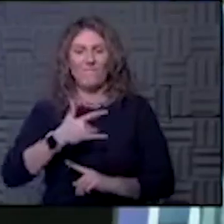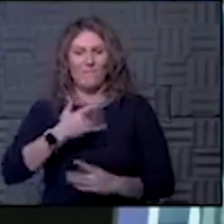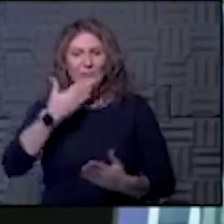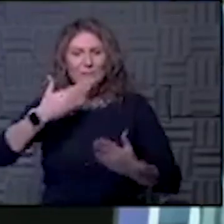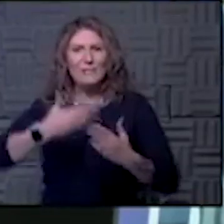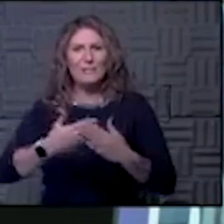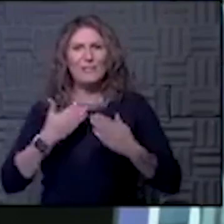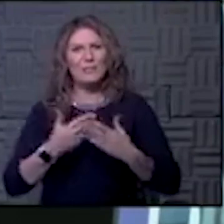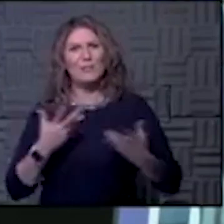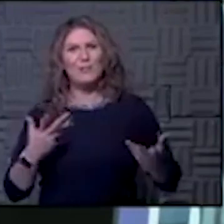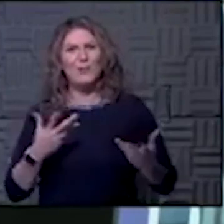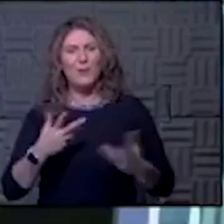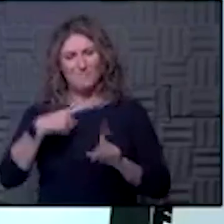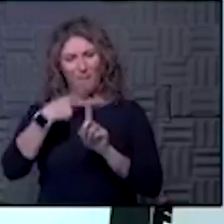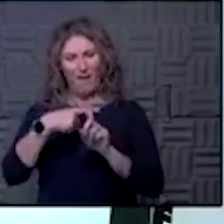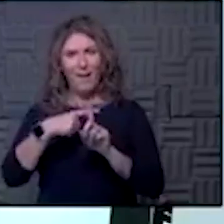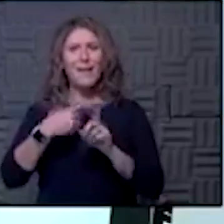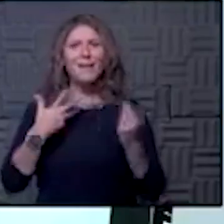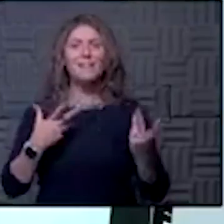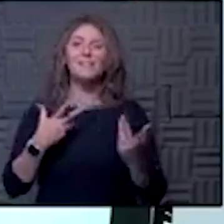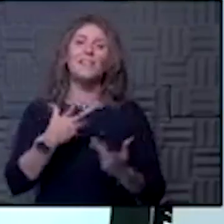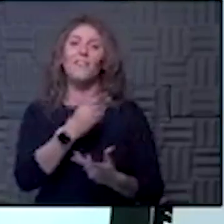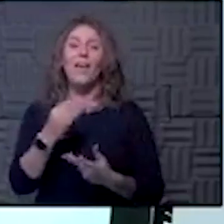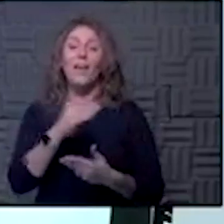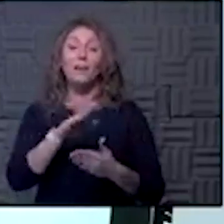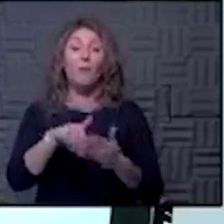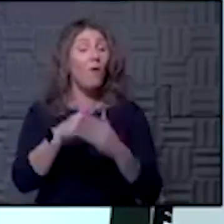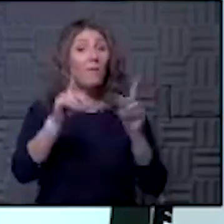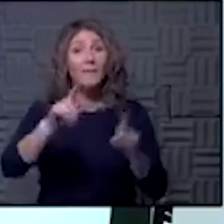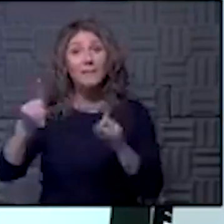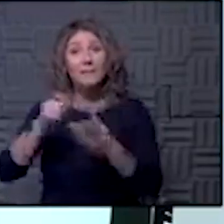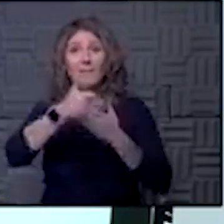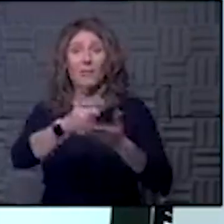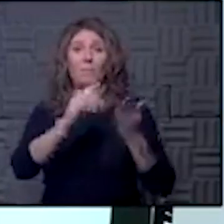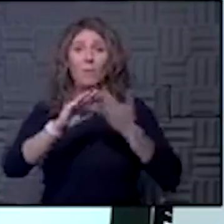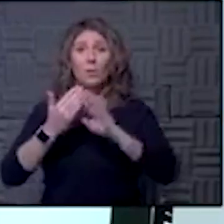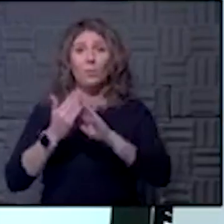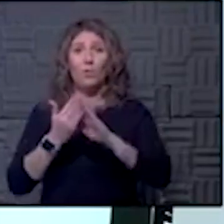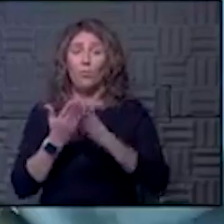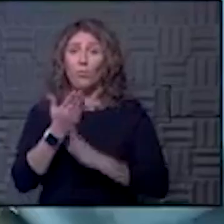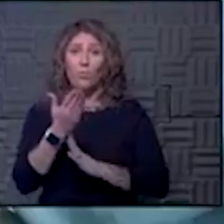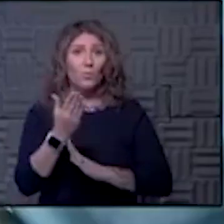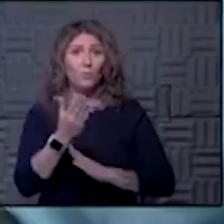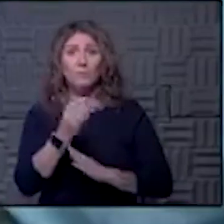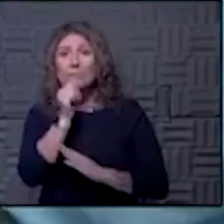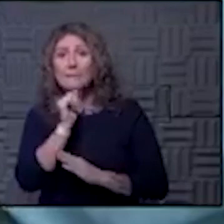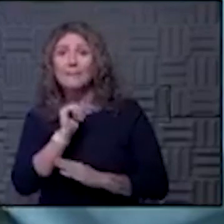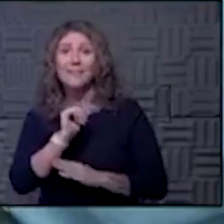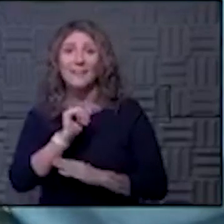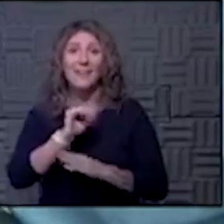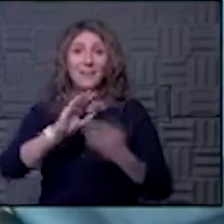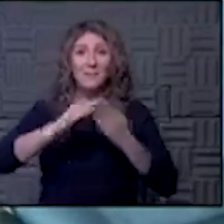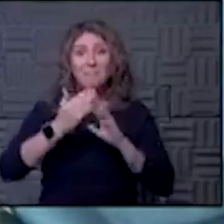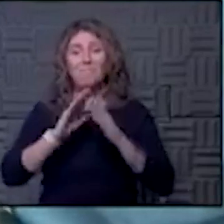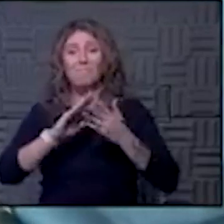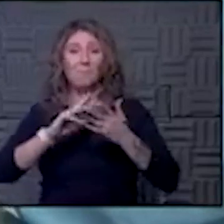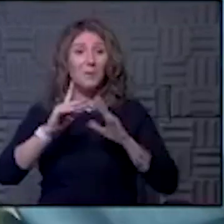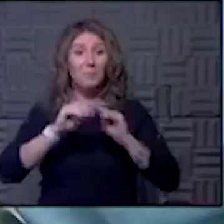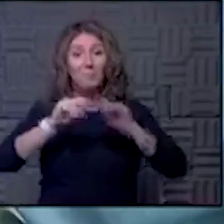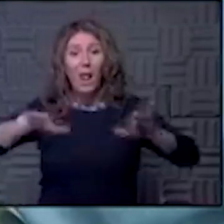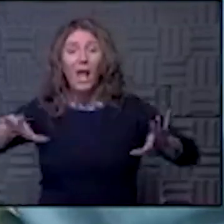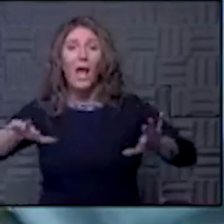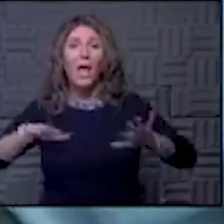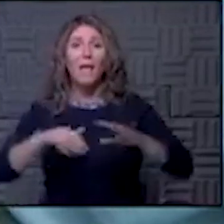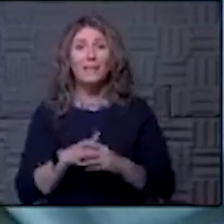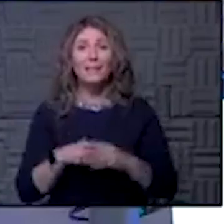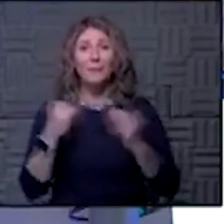do all of this testing and to help our community out and make it through the pandemic ourselves. And Rachel,